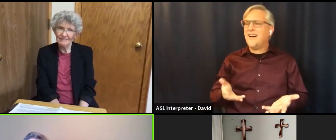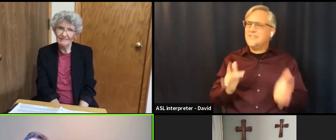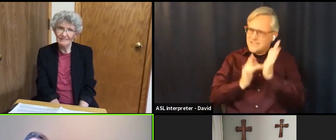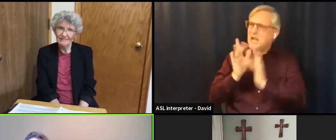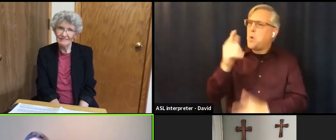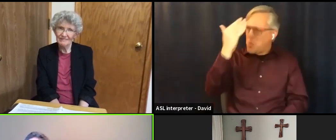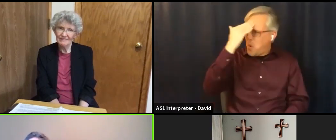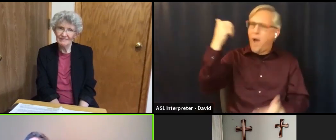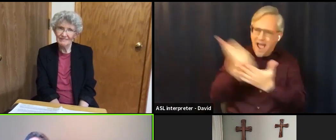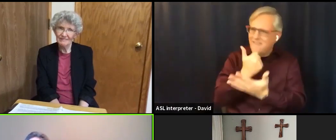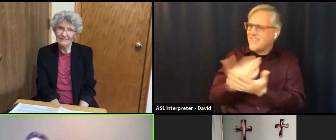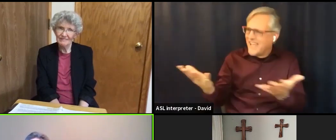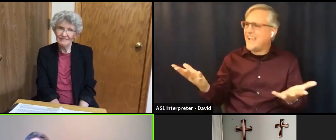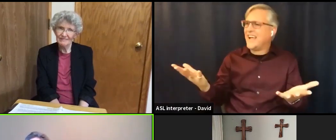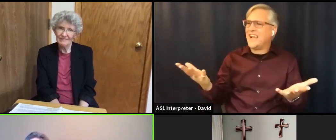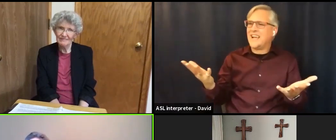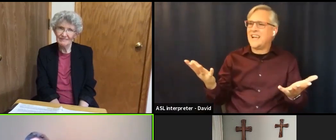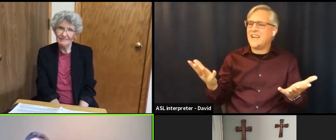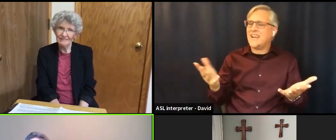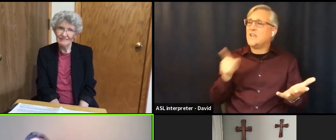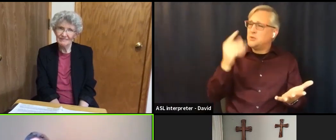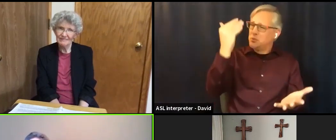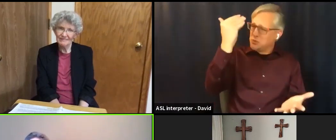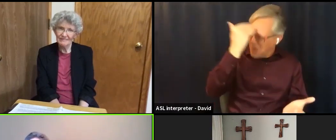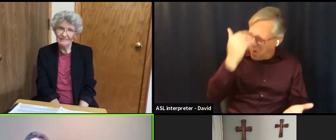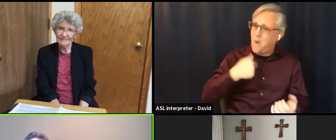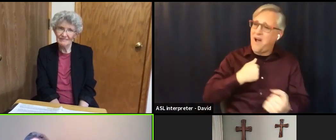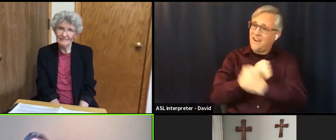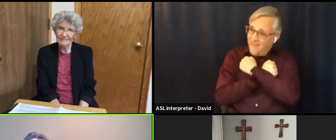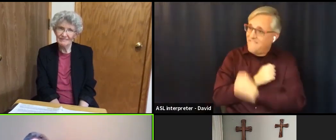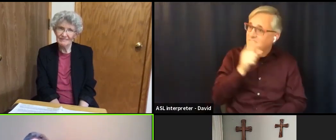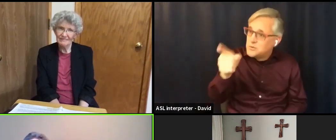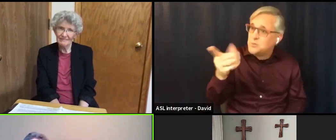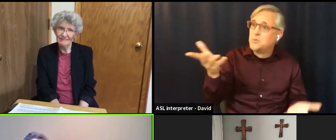everything. You know I love you.